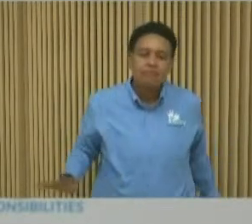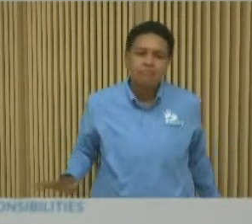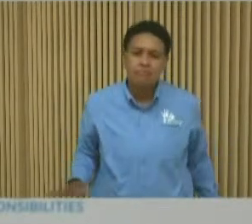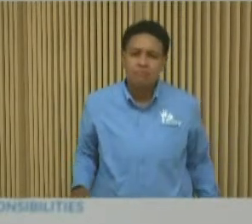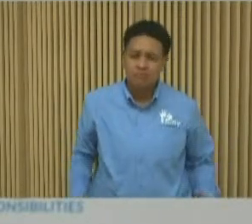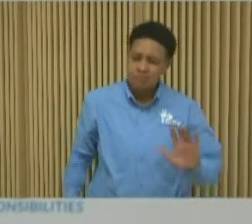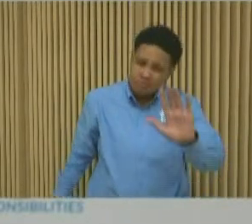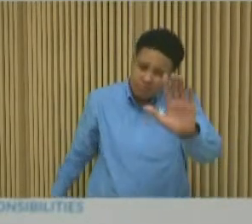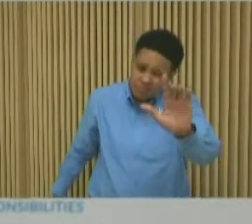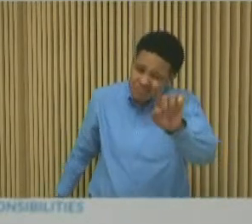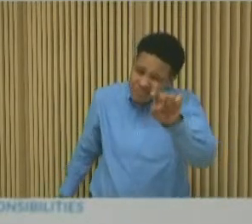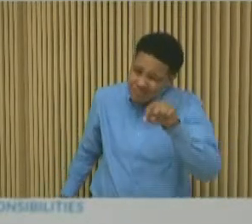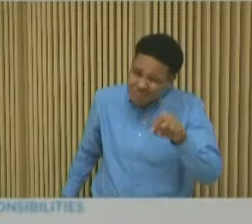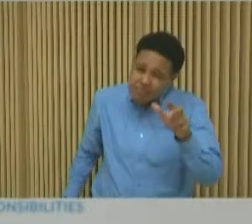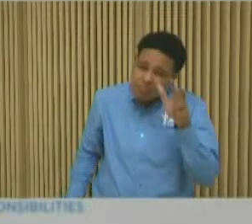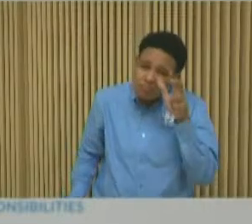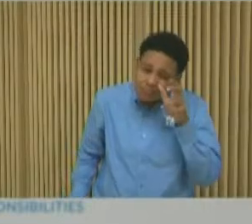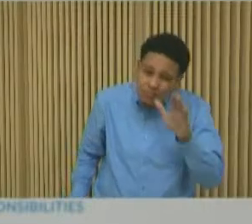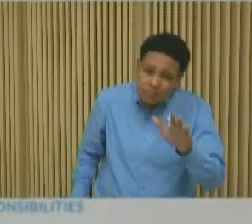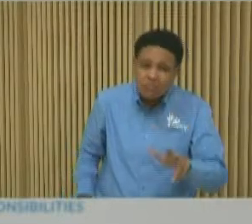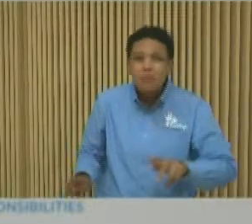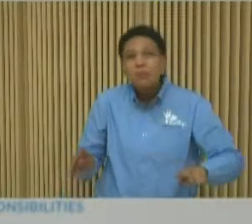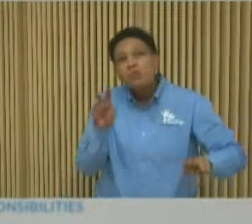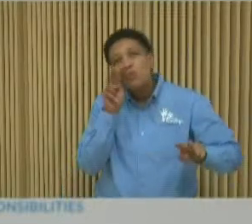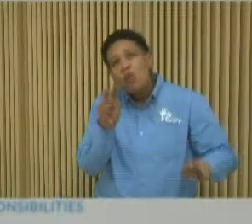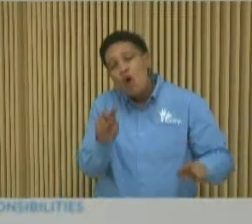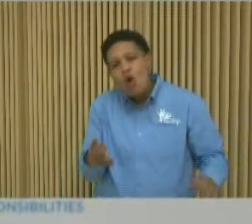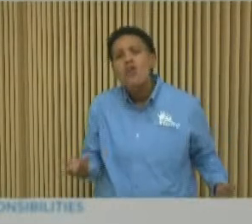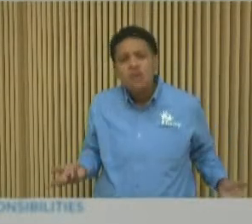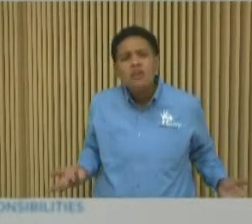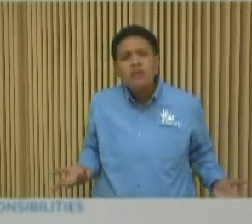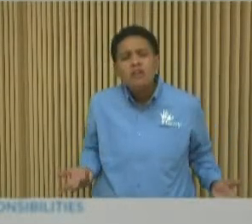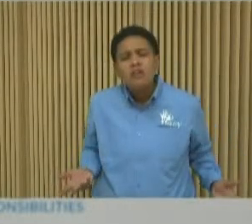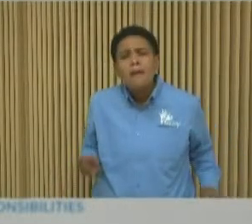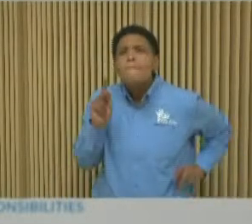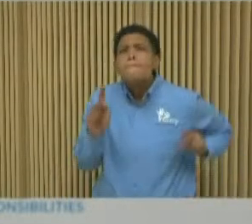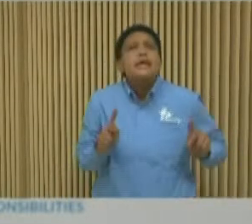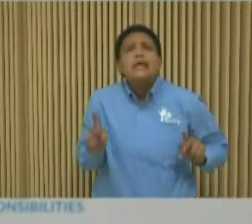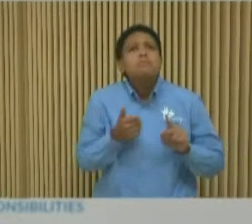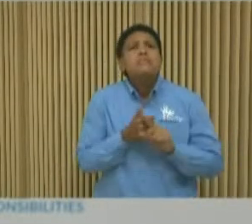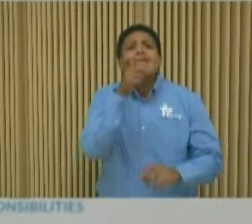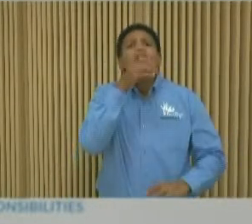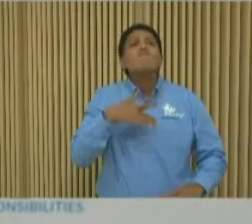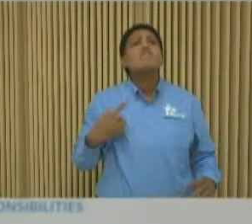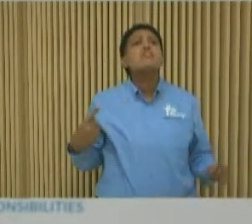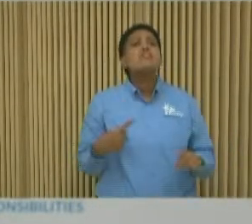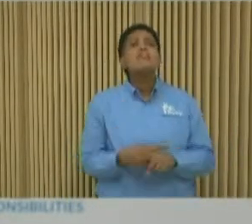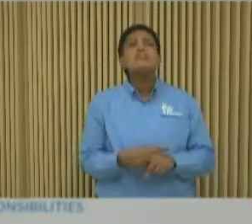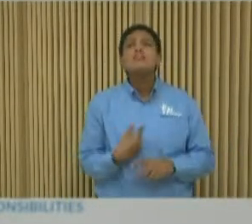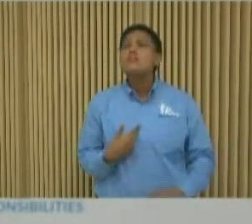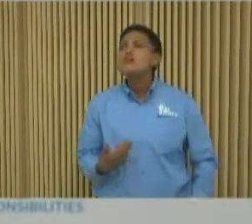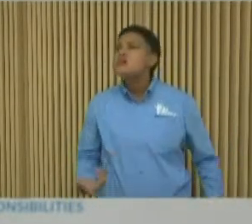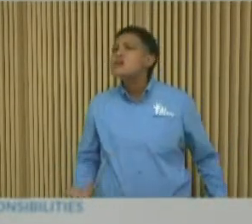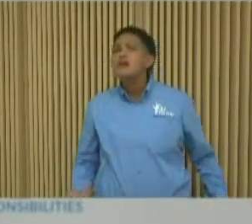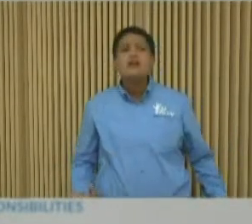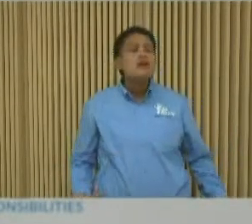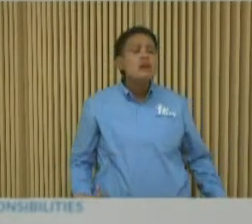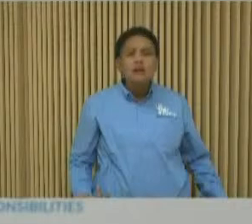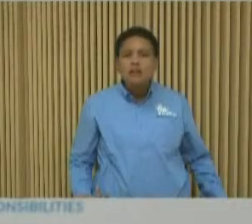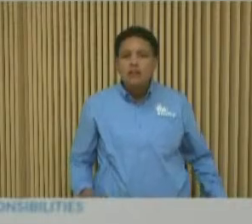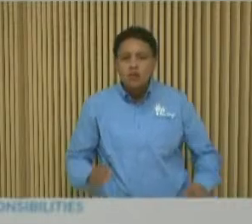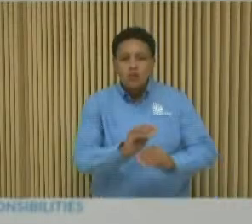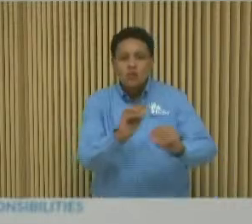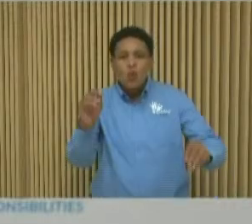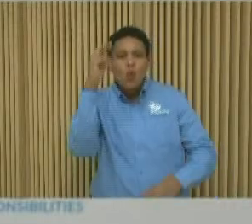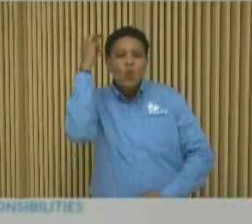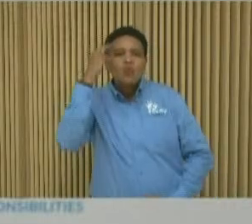Please, listeners, viewers, people who are in conflict, there's no